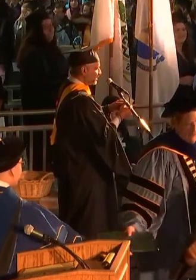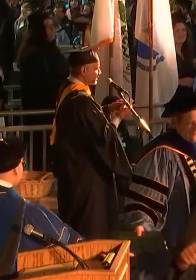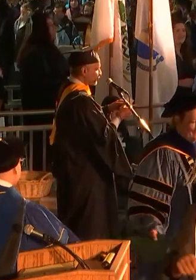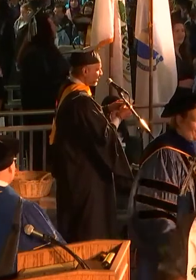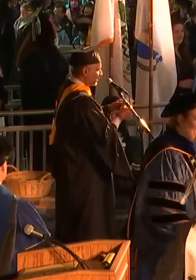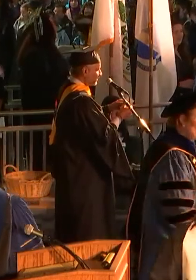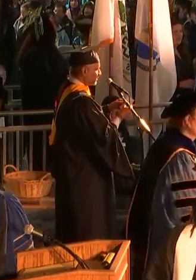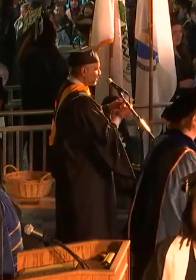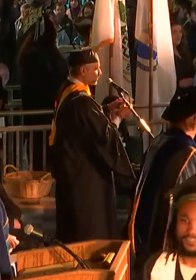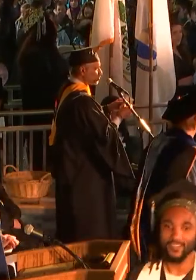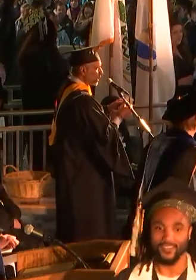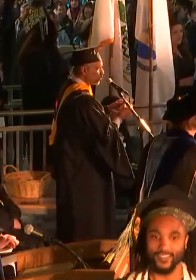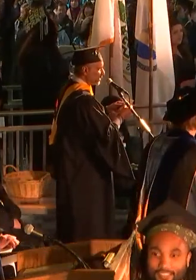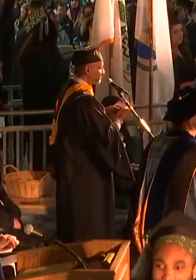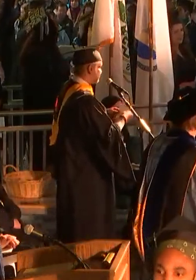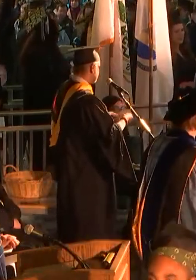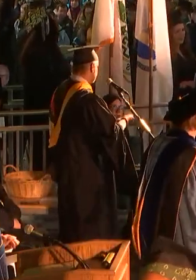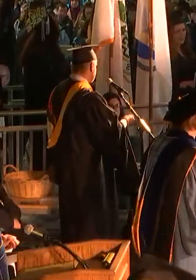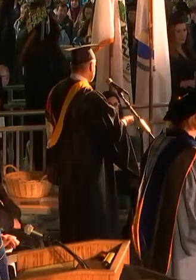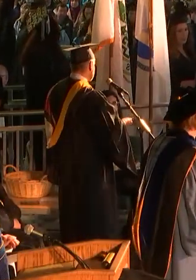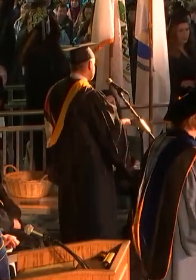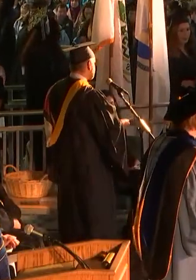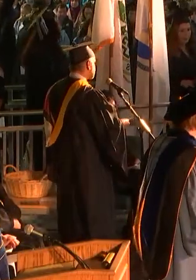Tanya Israel, cum laude.